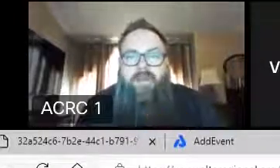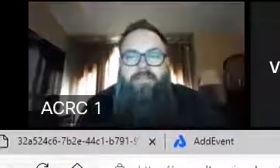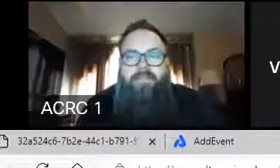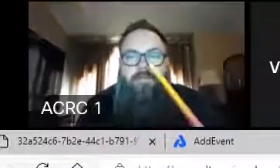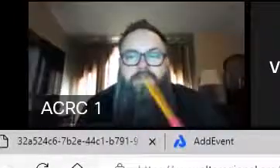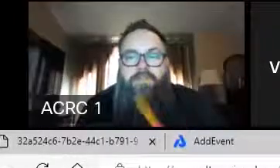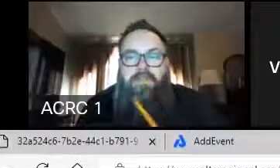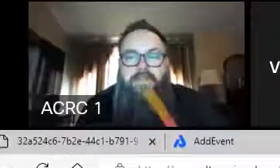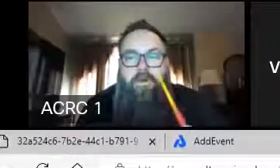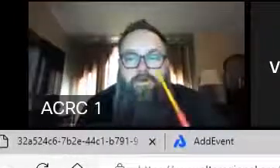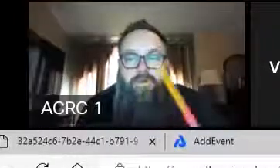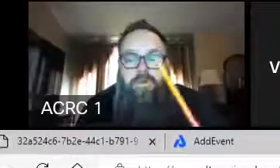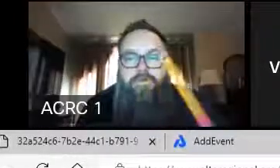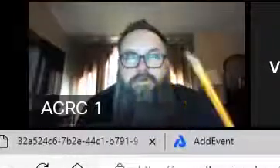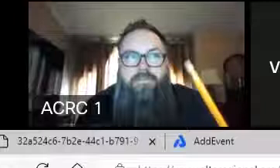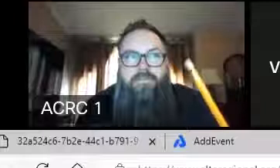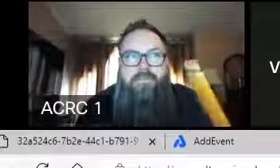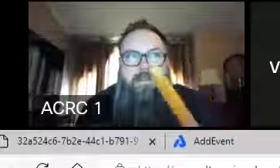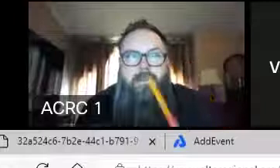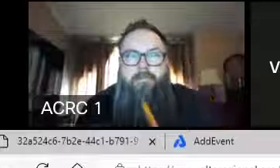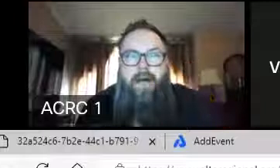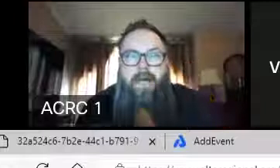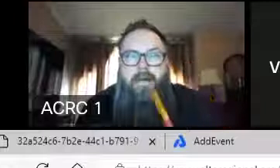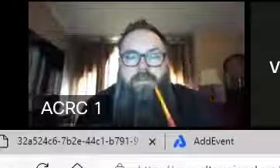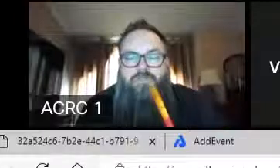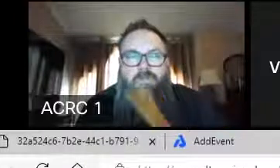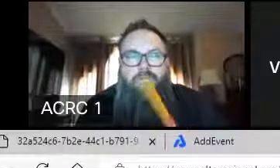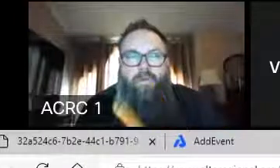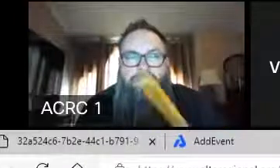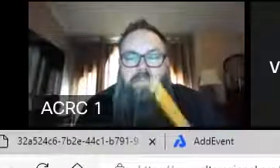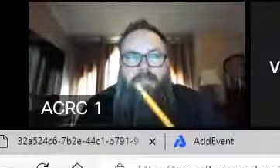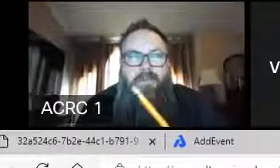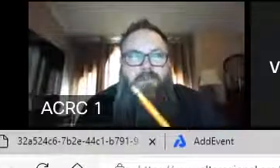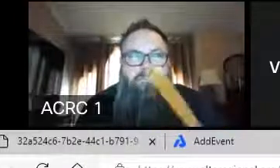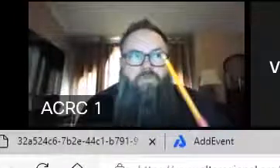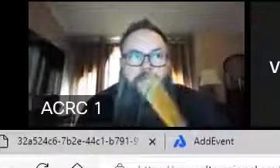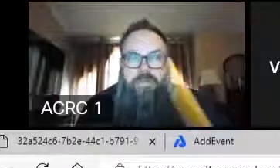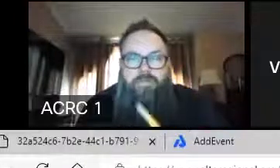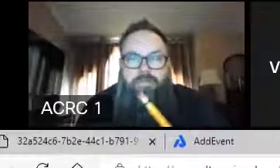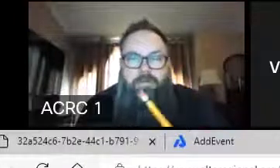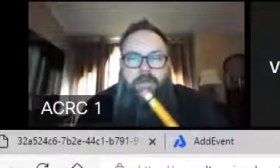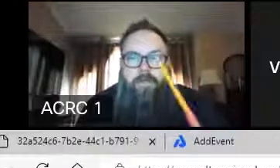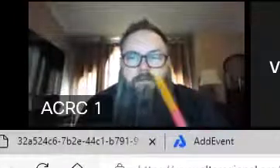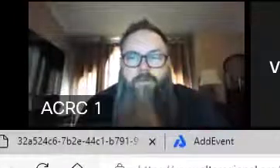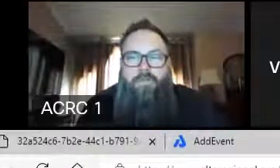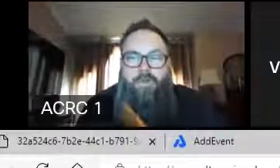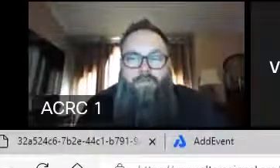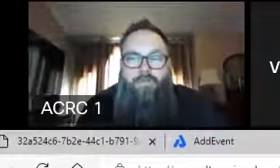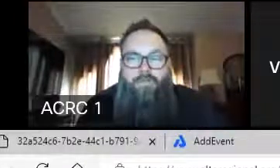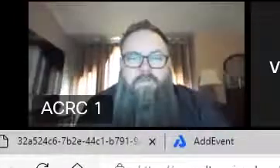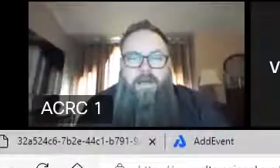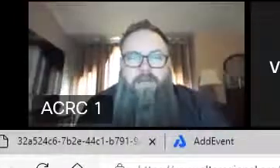to their clients that are receiving alternative services by October 14th of 2022 for